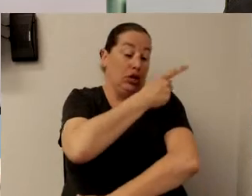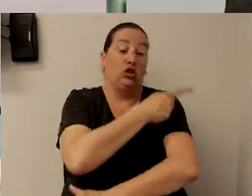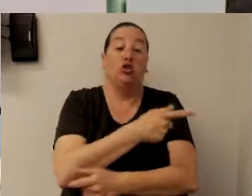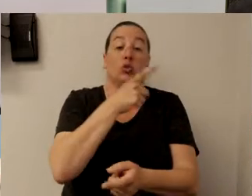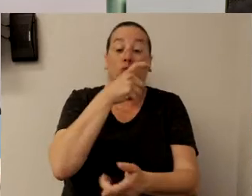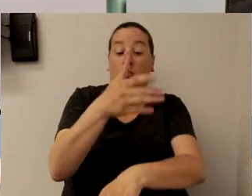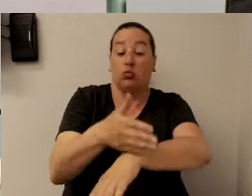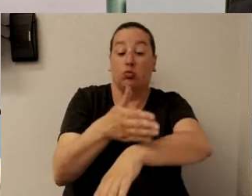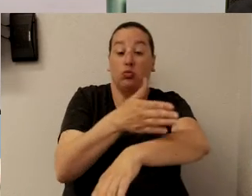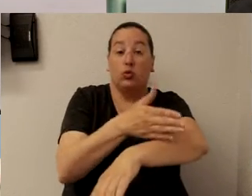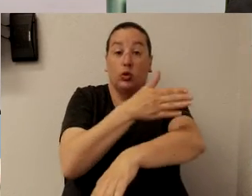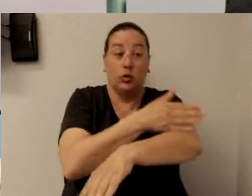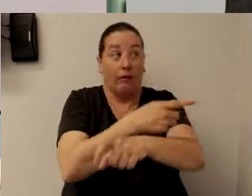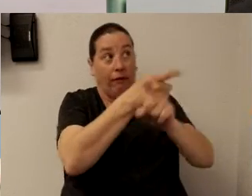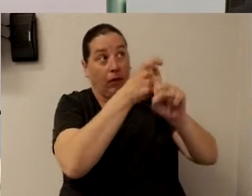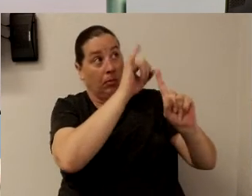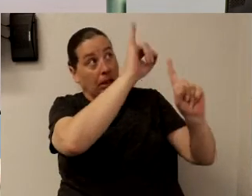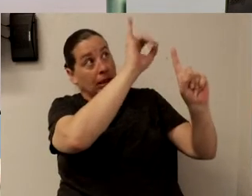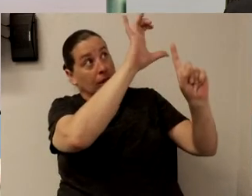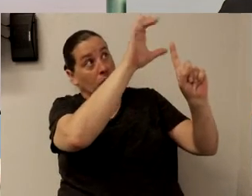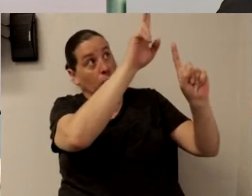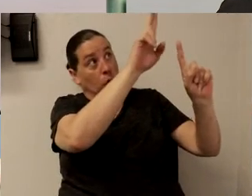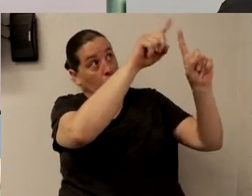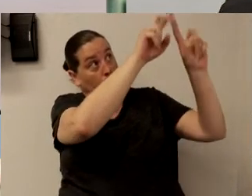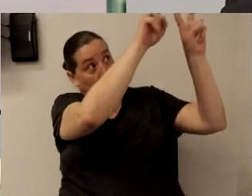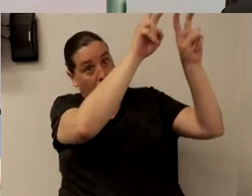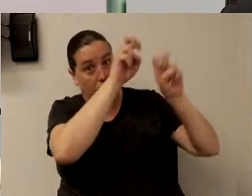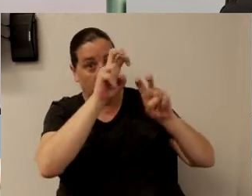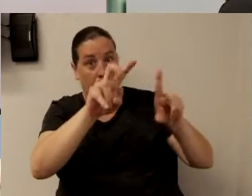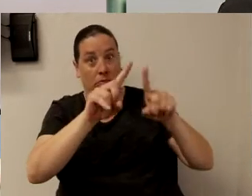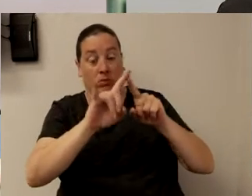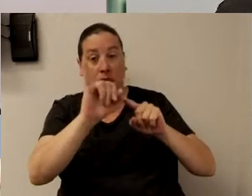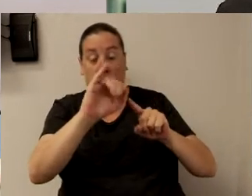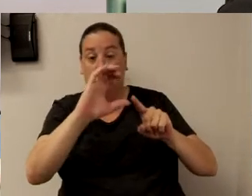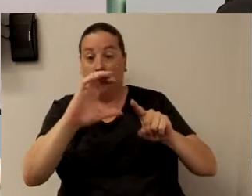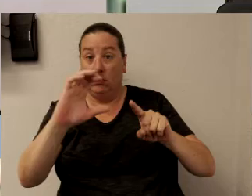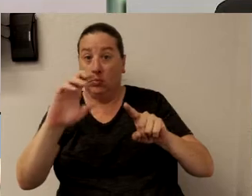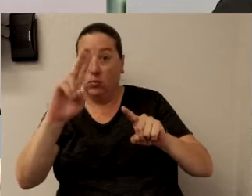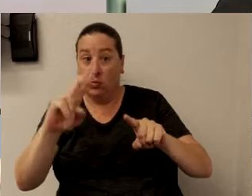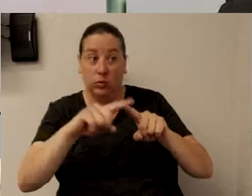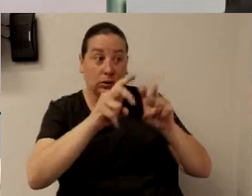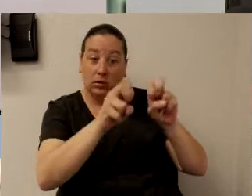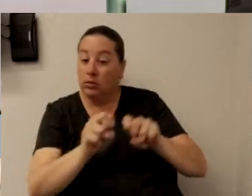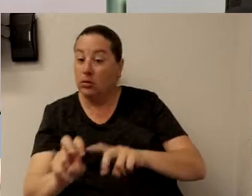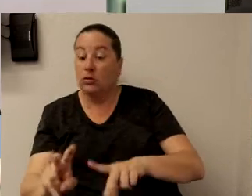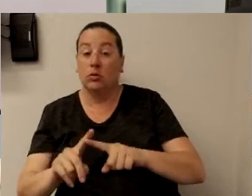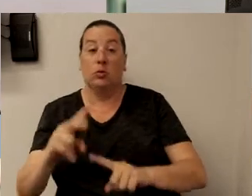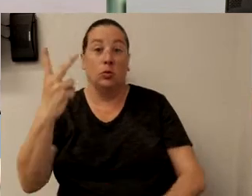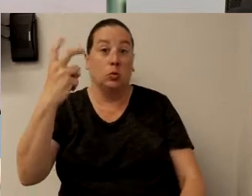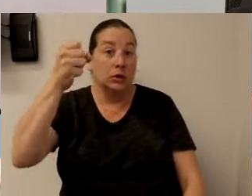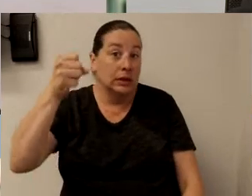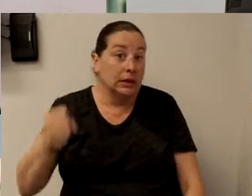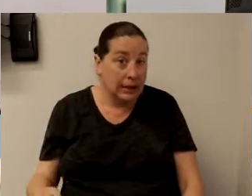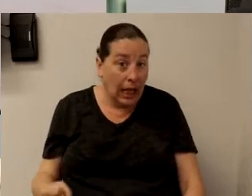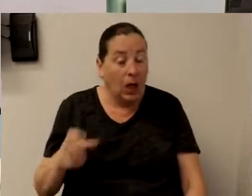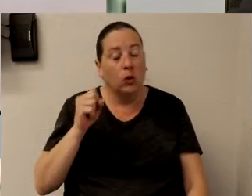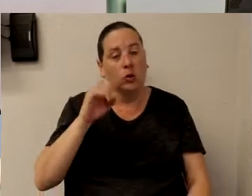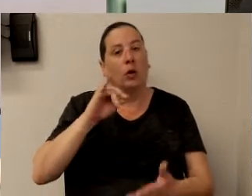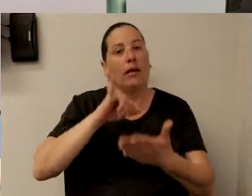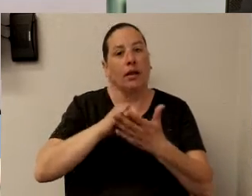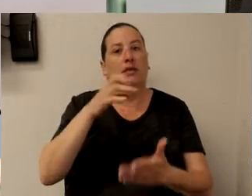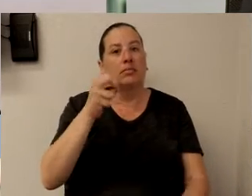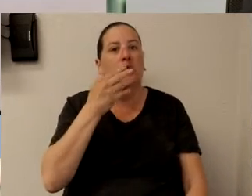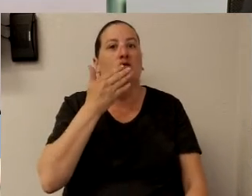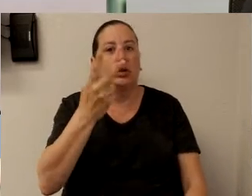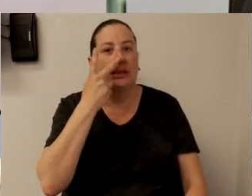improving and going from the ICU to the ICCU and then down to maybe 2 South. So that's been good to see. That is